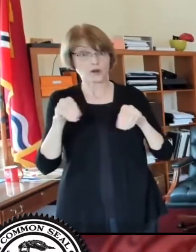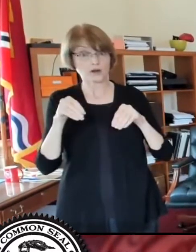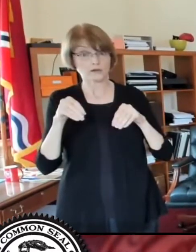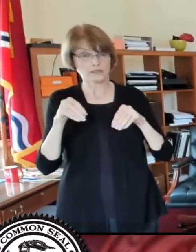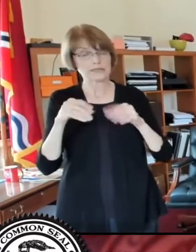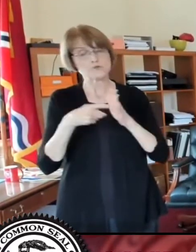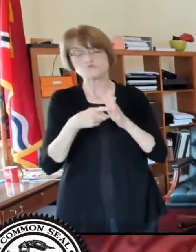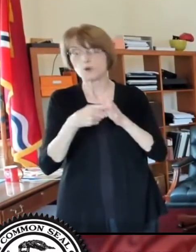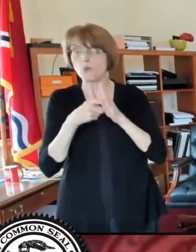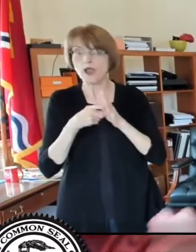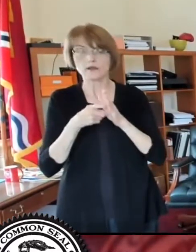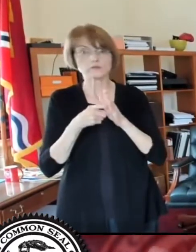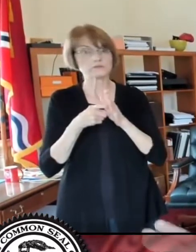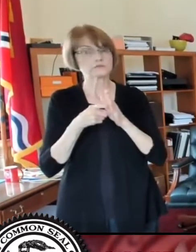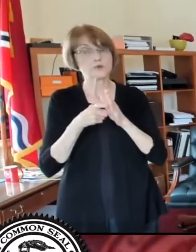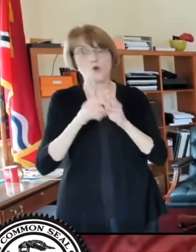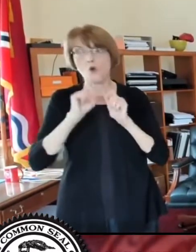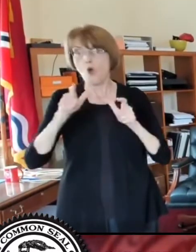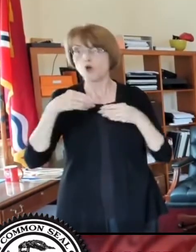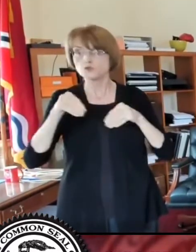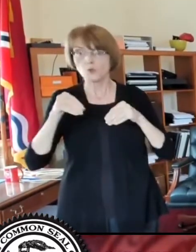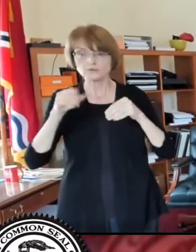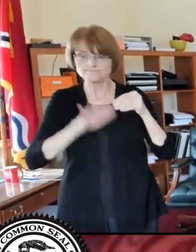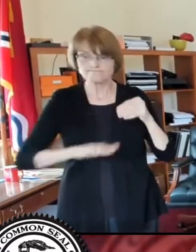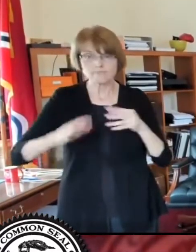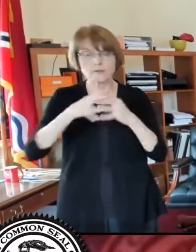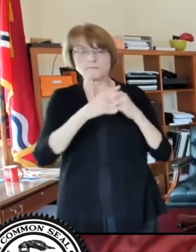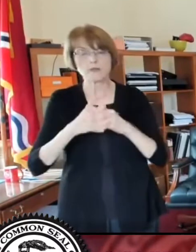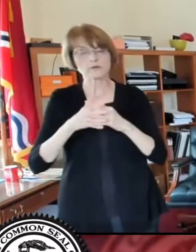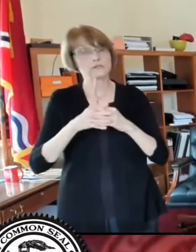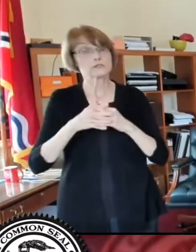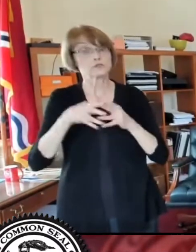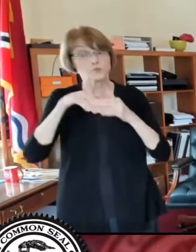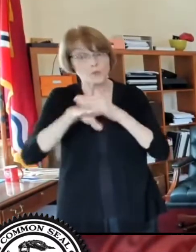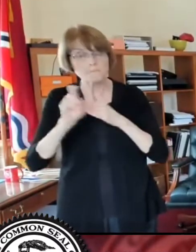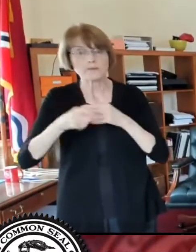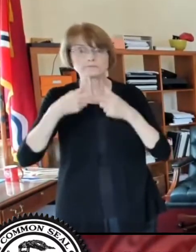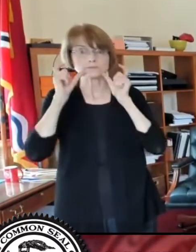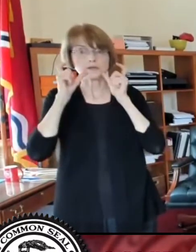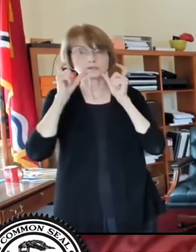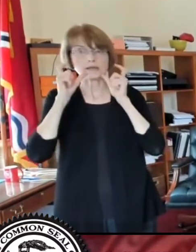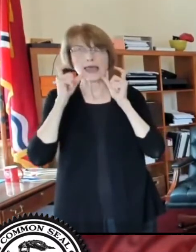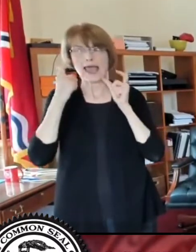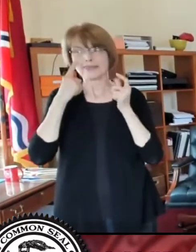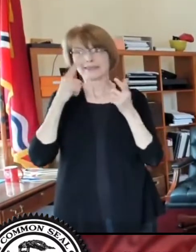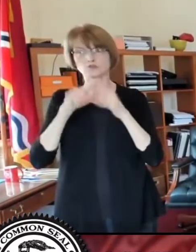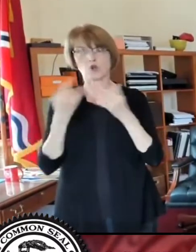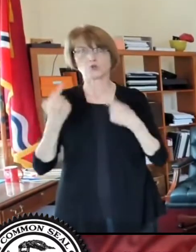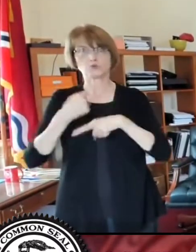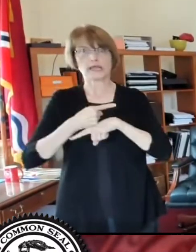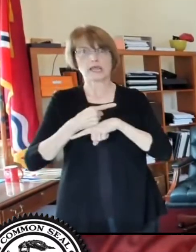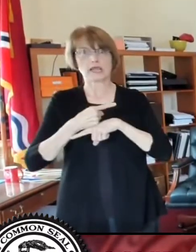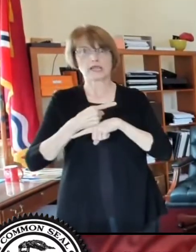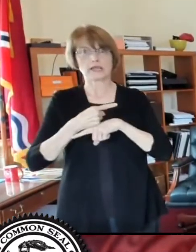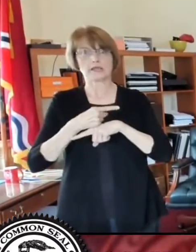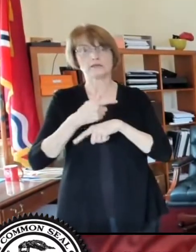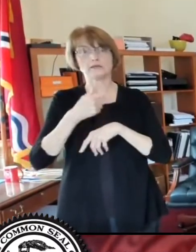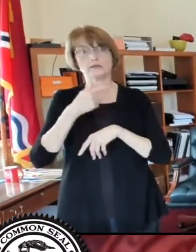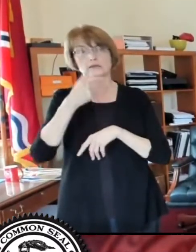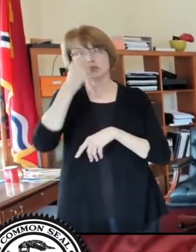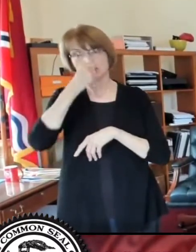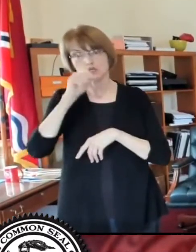is requiring masks in all their stores nationwide. Now, I think it started today, if I'm not mistaken.